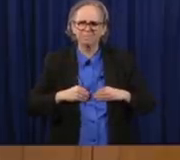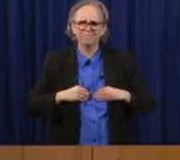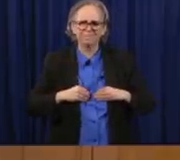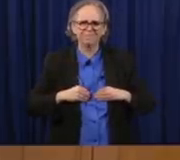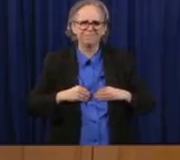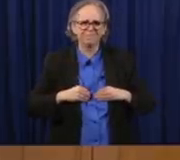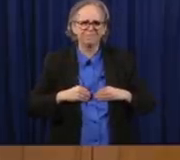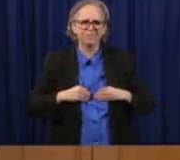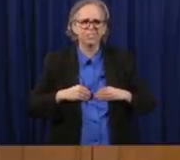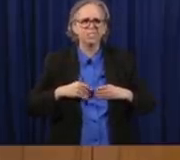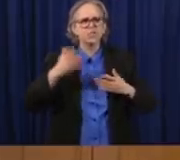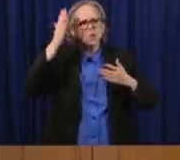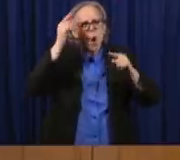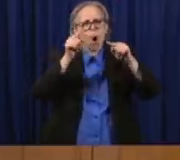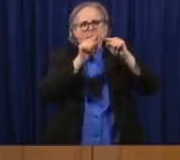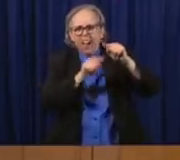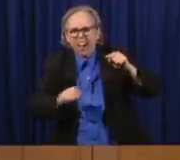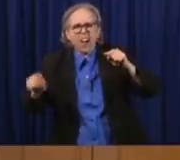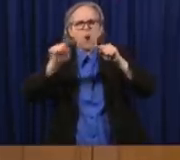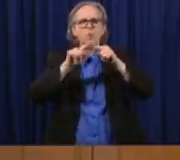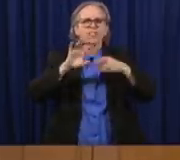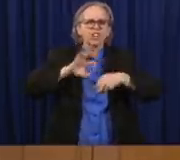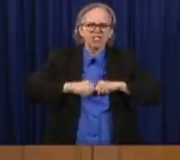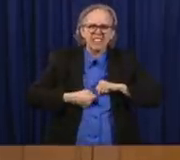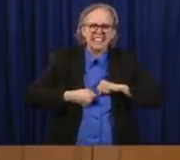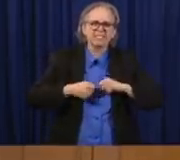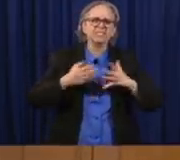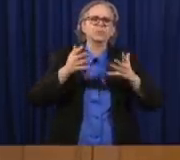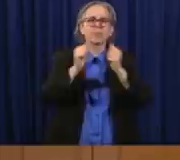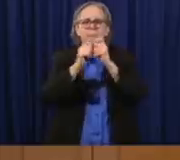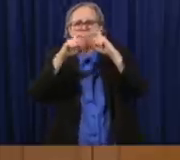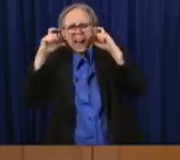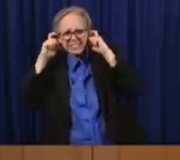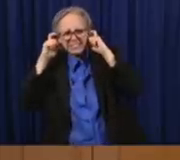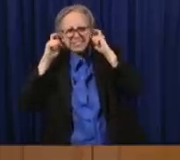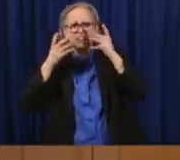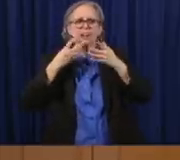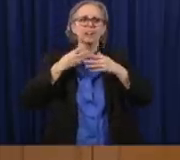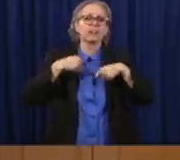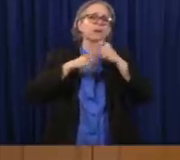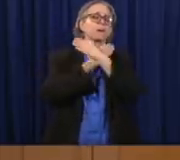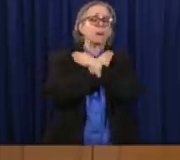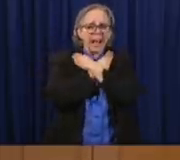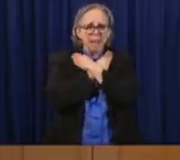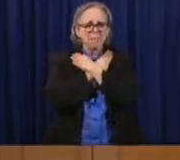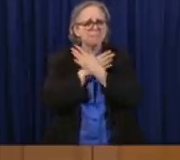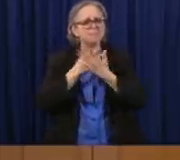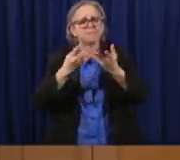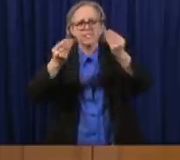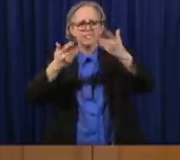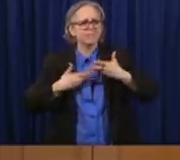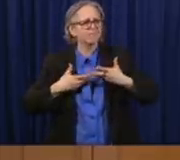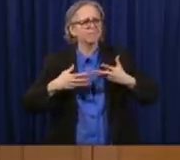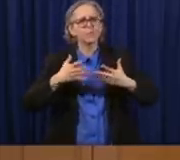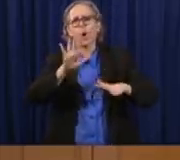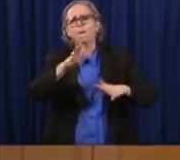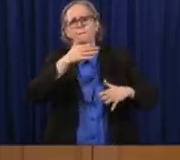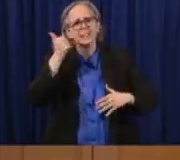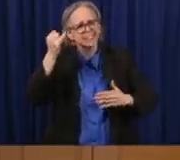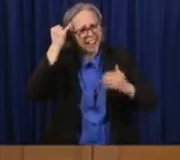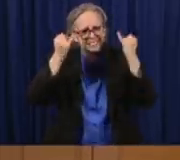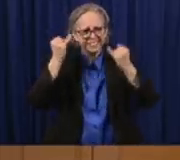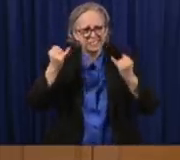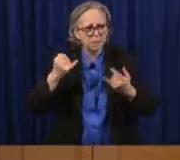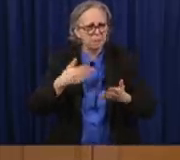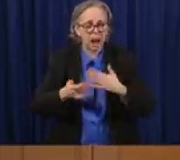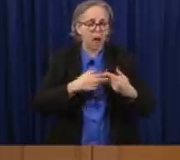mask and don that cape and bring to us your best ideas, whether you're a business or a person. Let's keep going into this